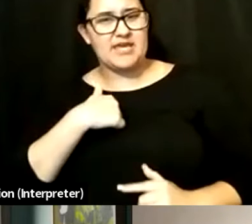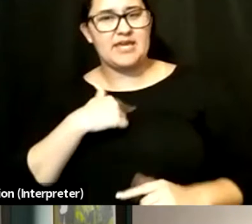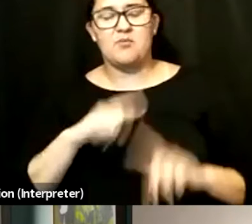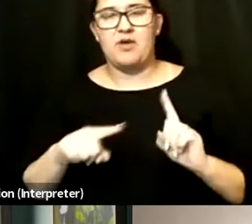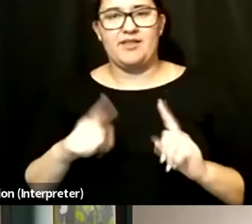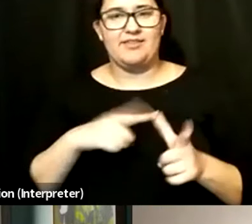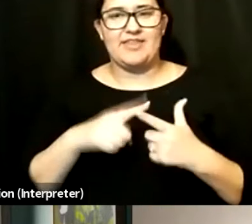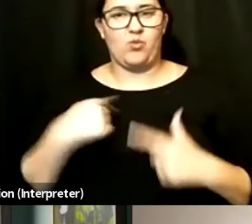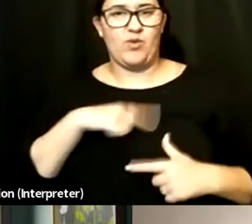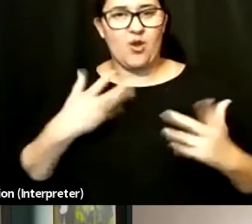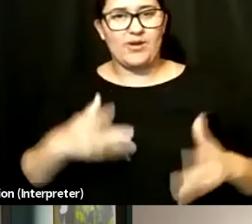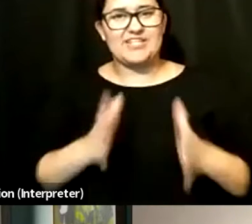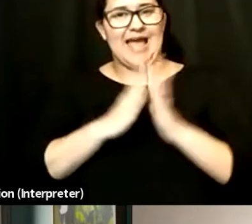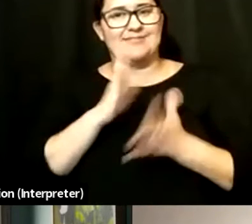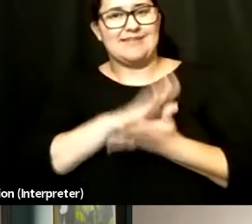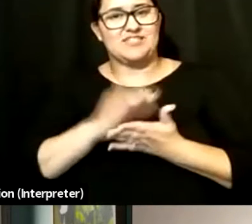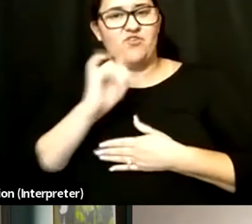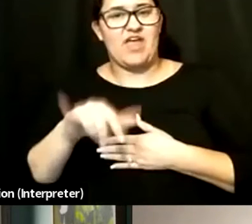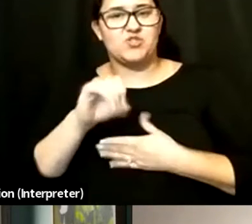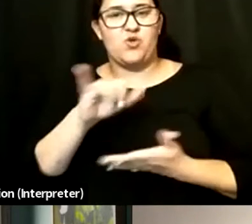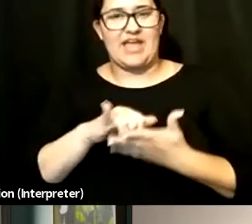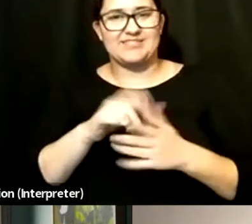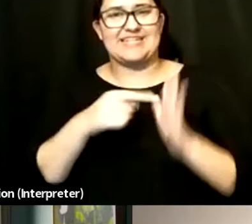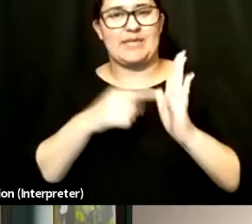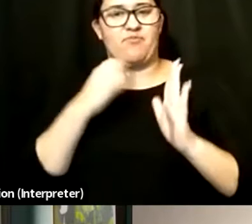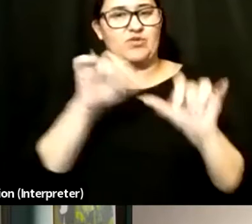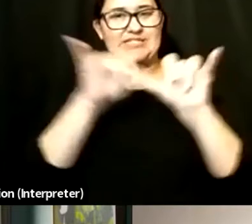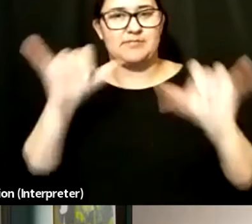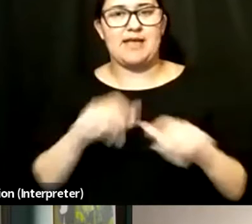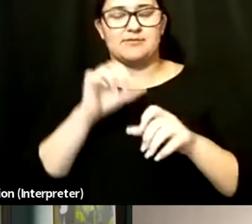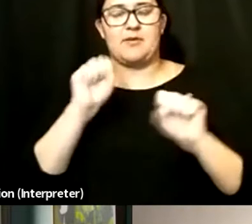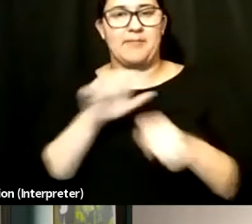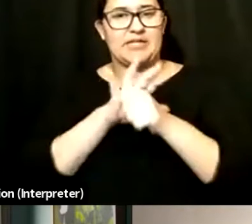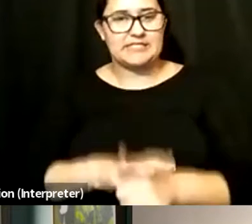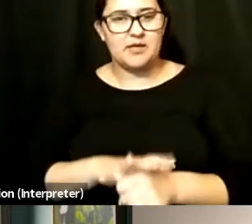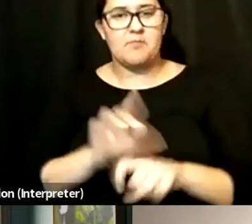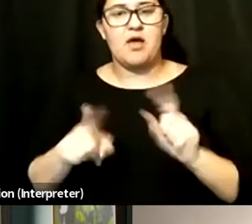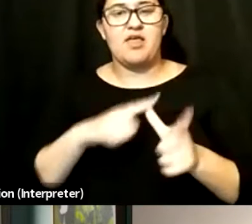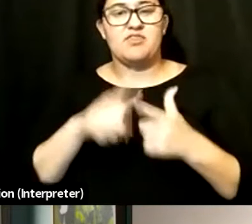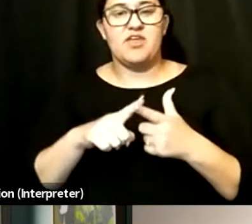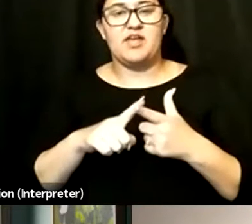me of systemic ableism. Then you think of the fact that mail-in ballots aren't even accessible to every